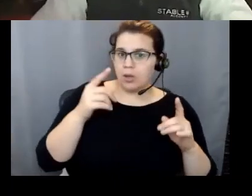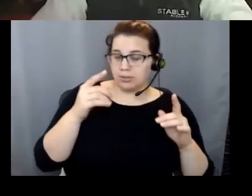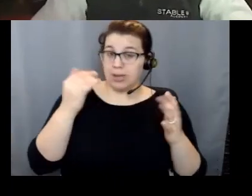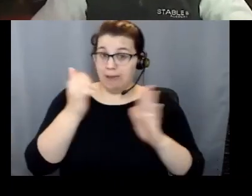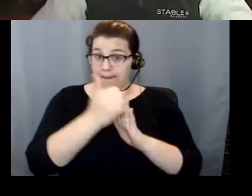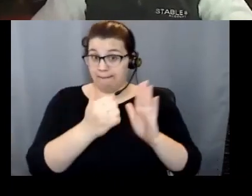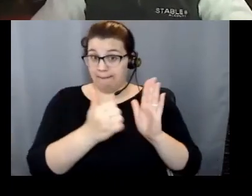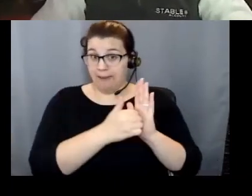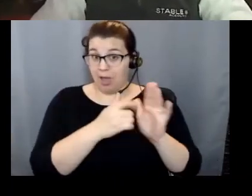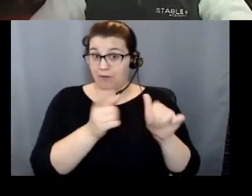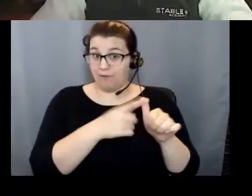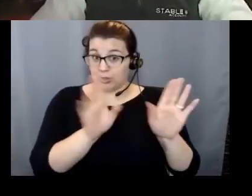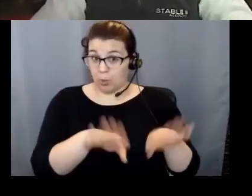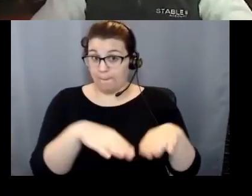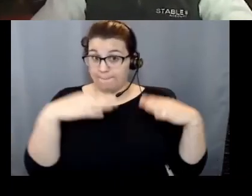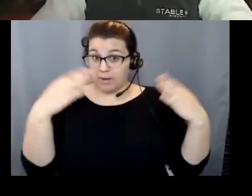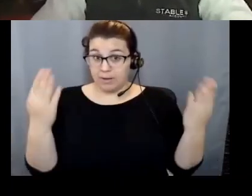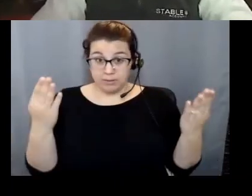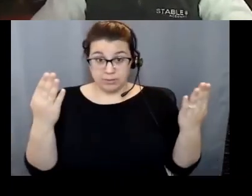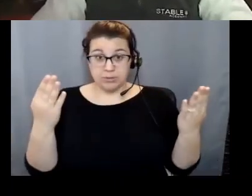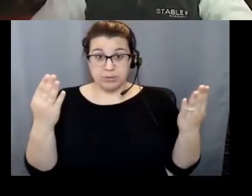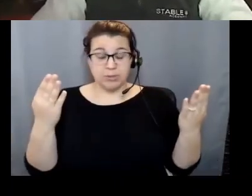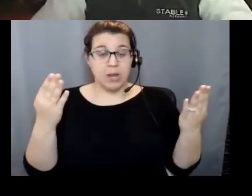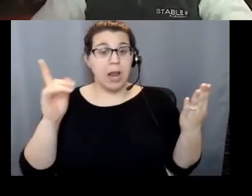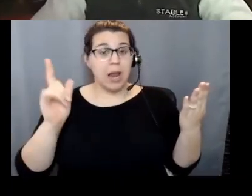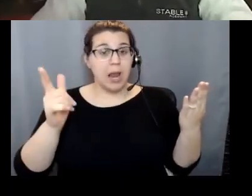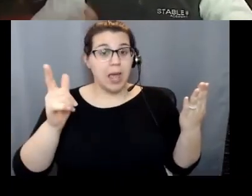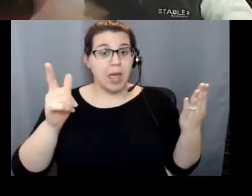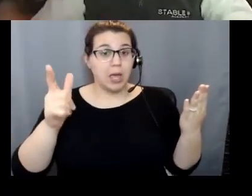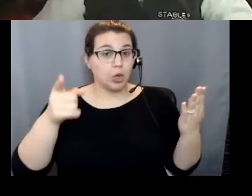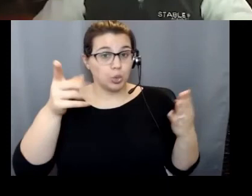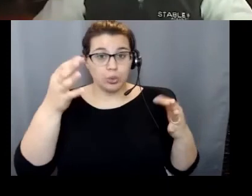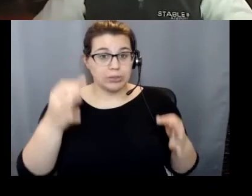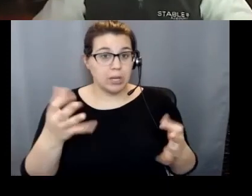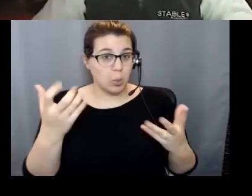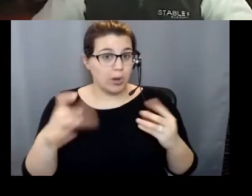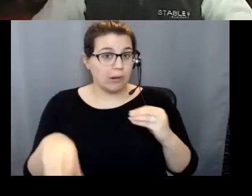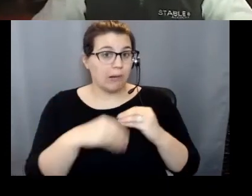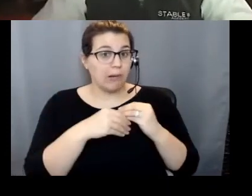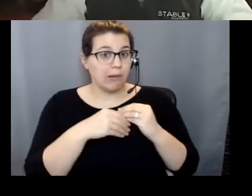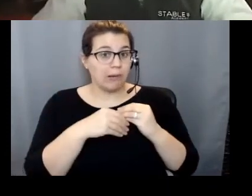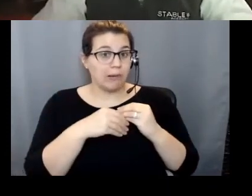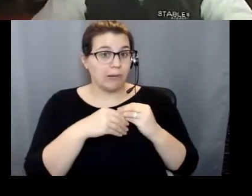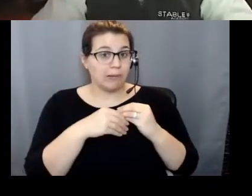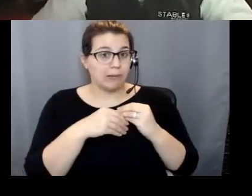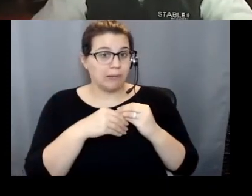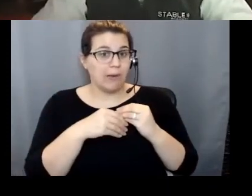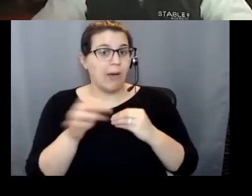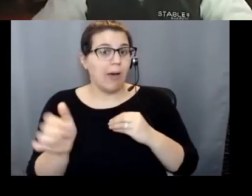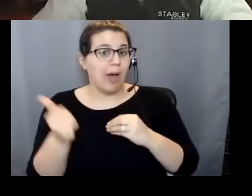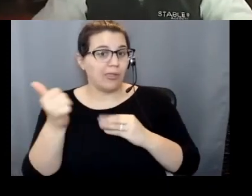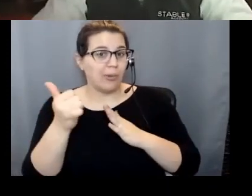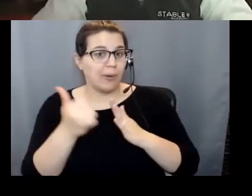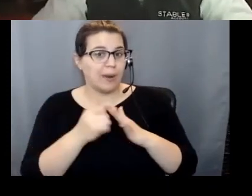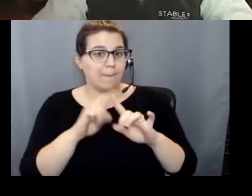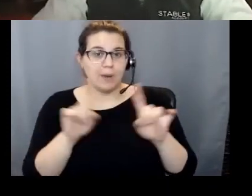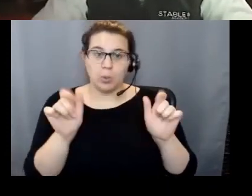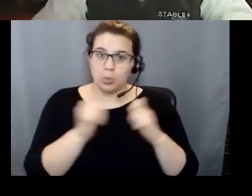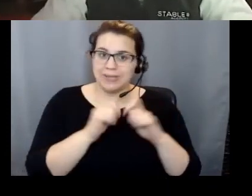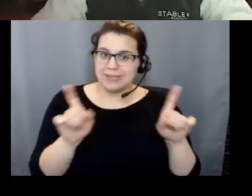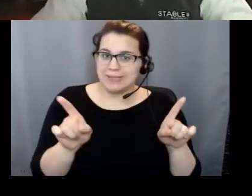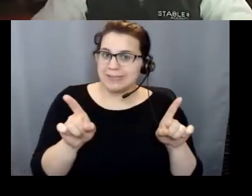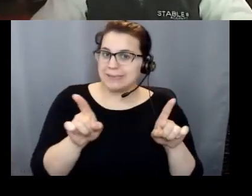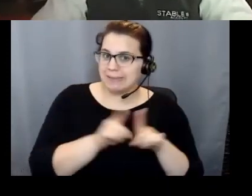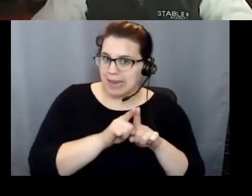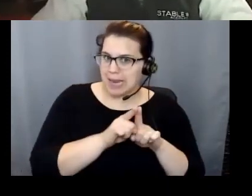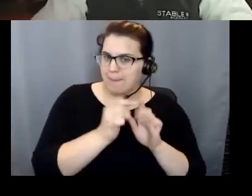your first account, what if you're in a position to want to open an additional account, but you want to manage them under the existing login